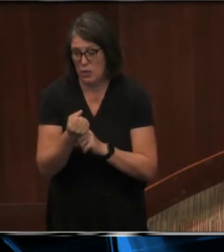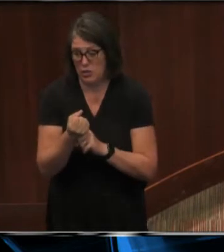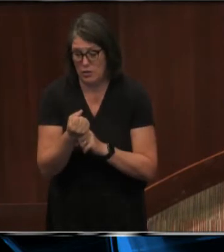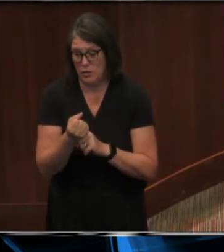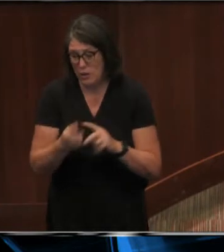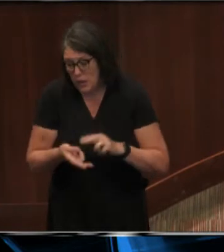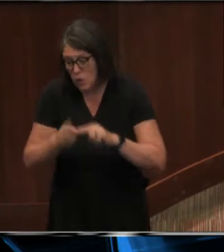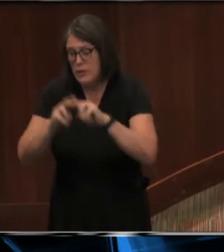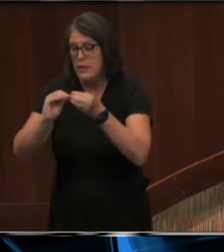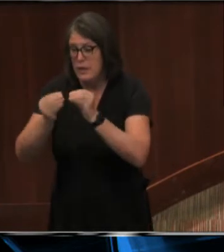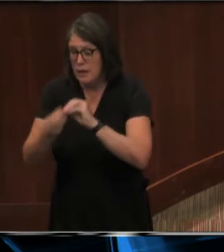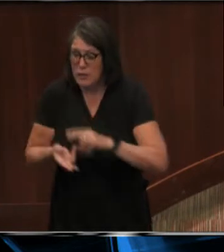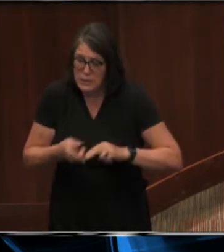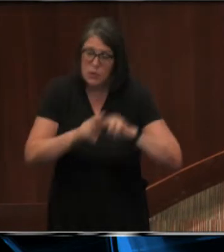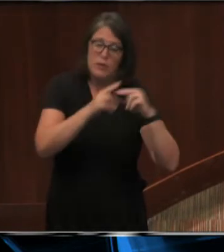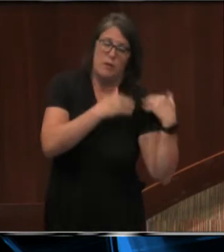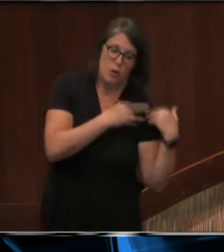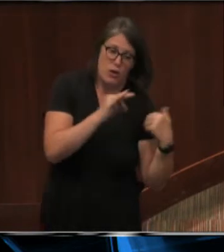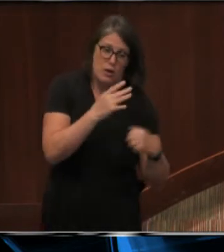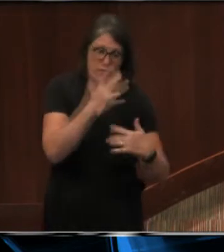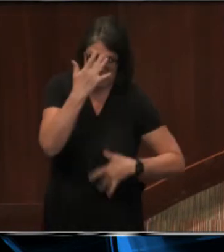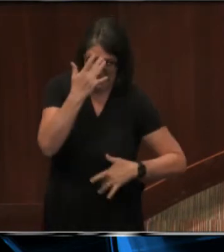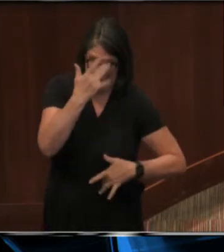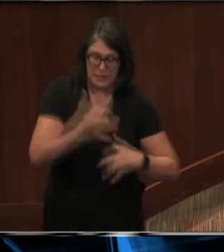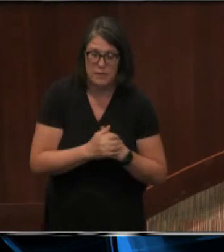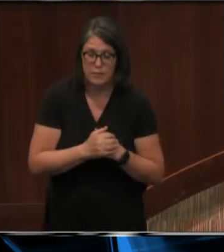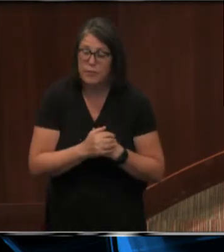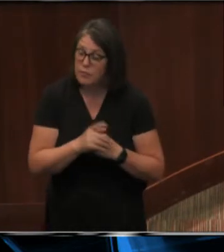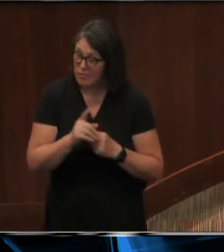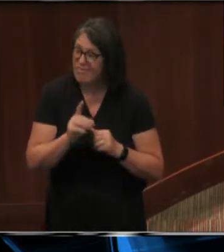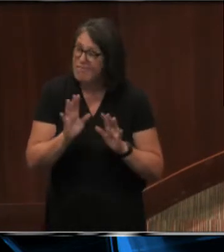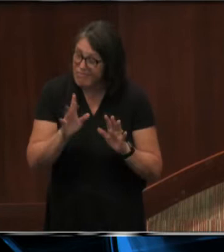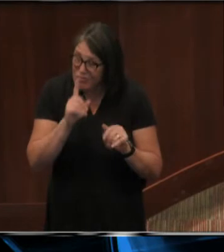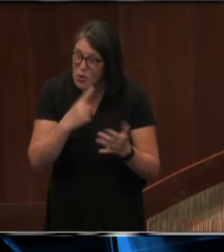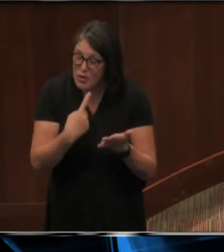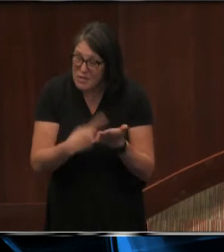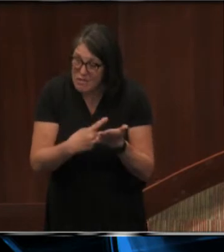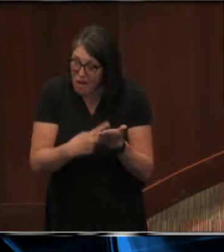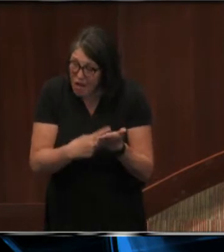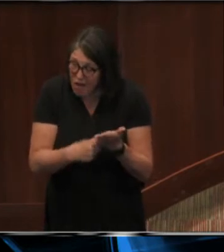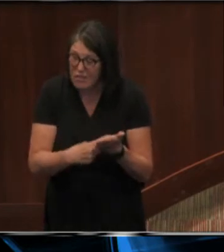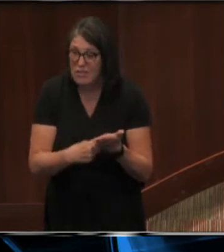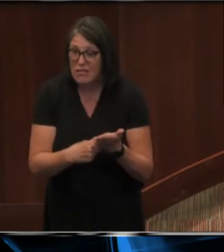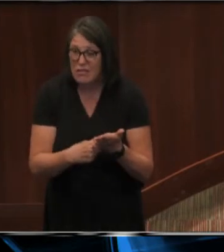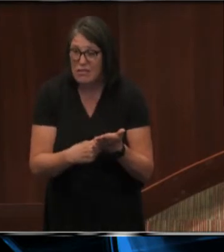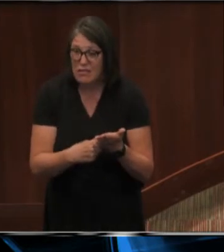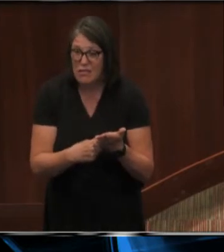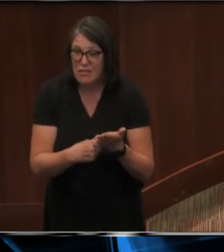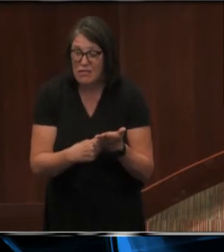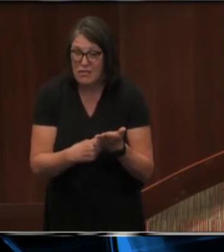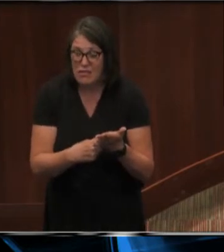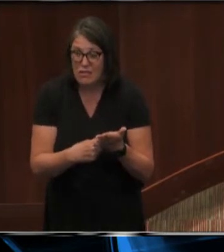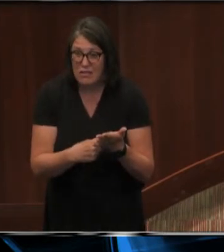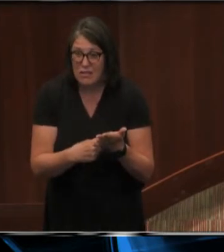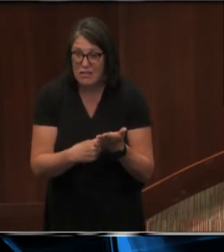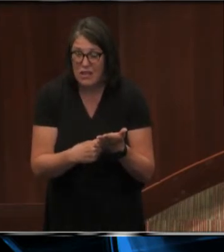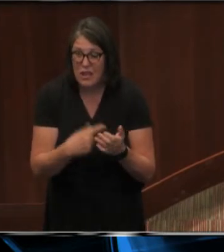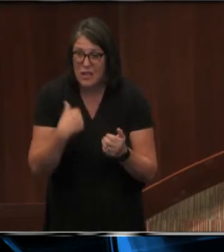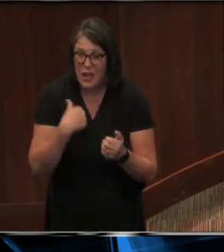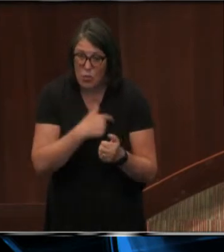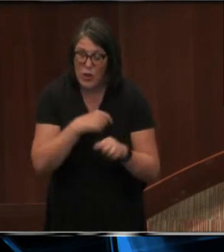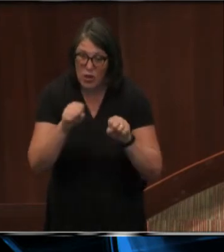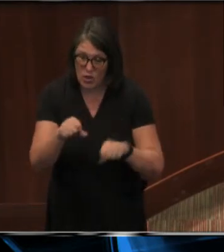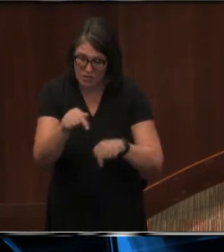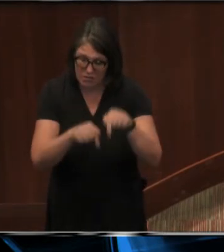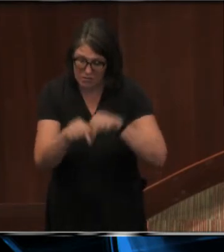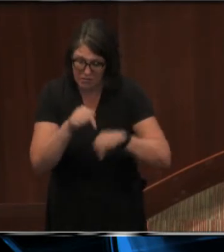increasing numbers, increasing burden of disease. There is talk that we could go backwards with our variances